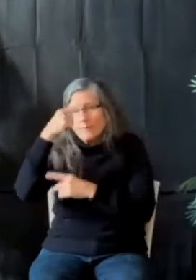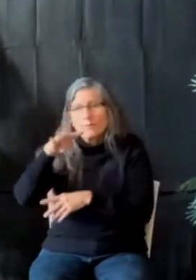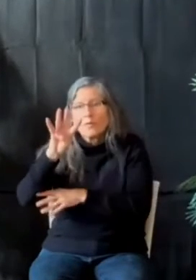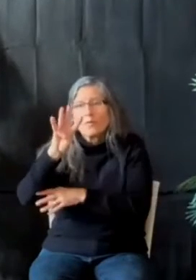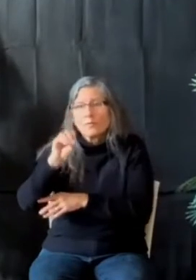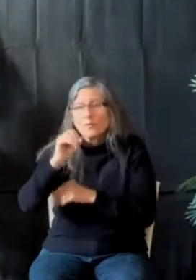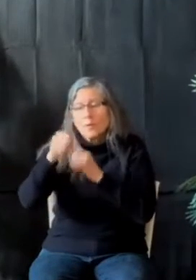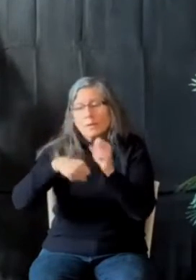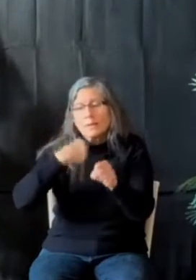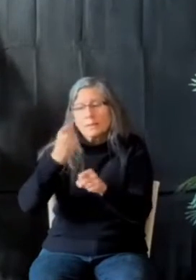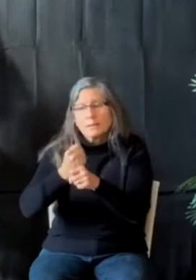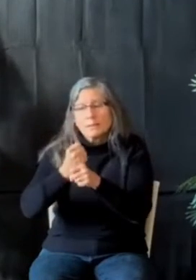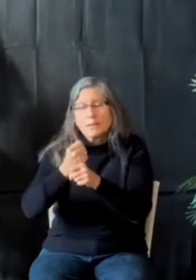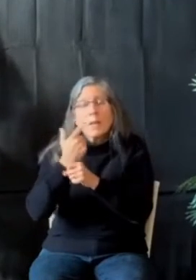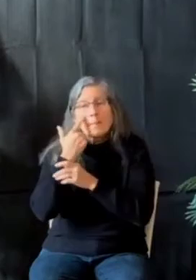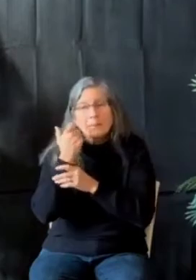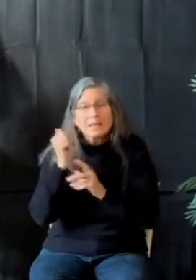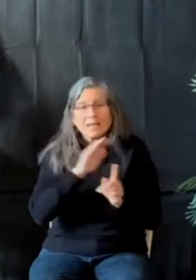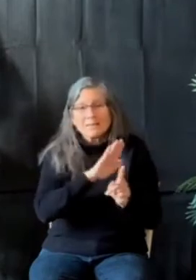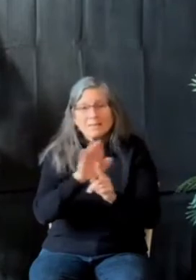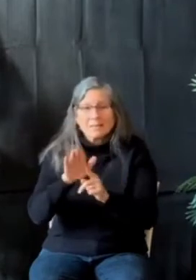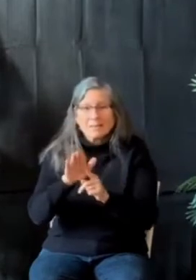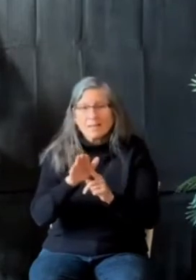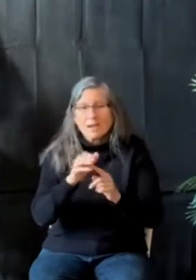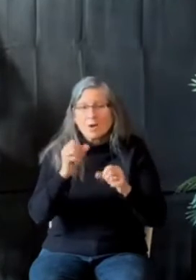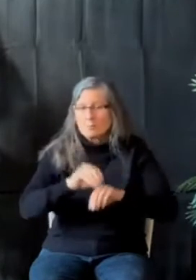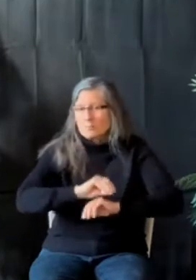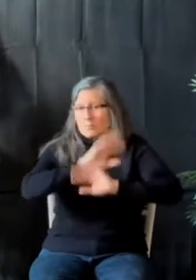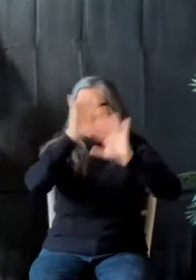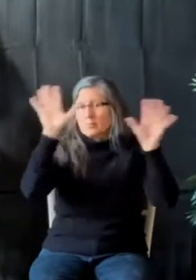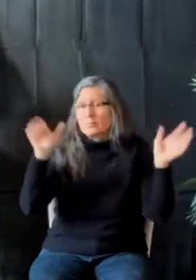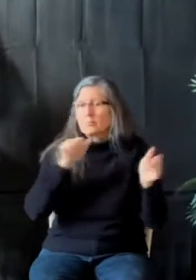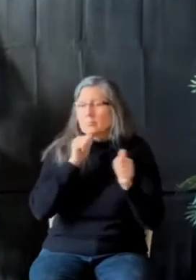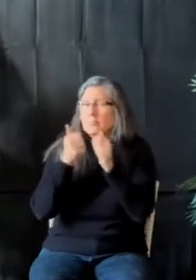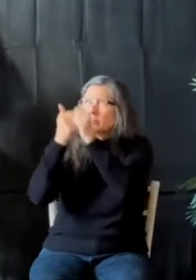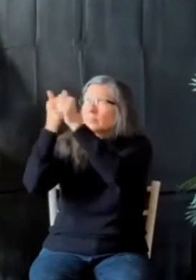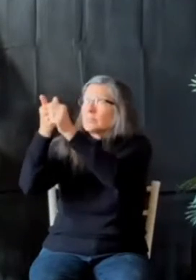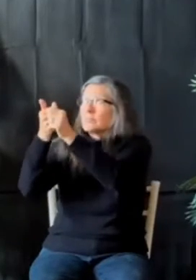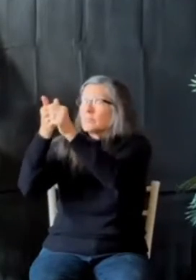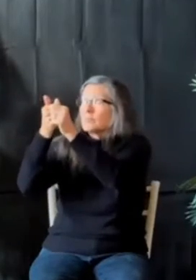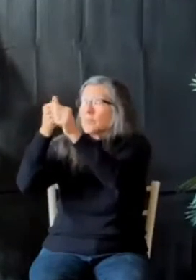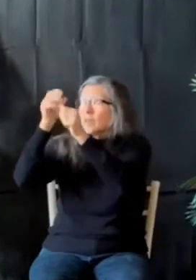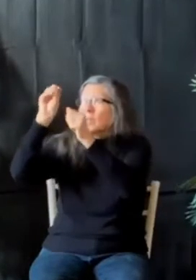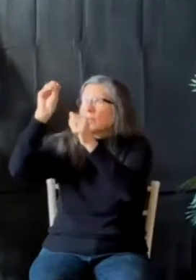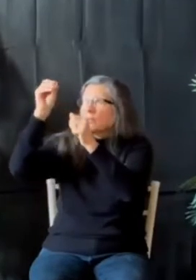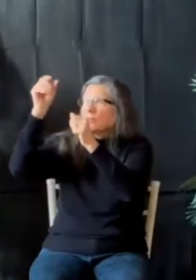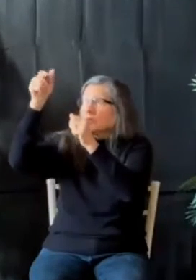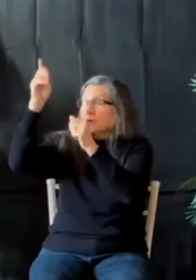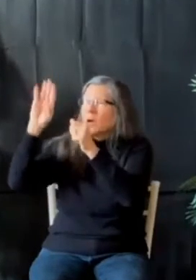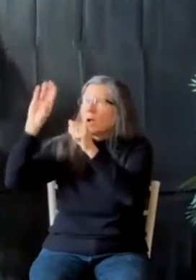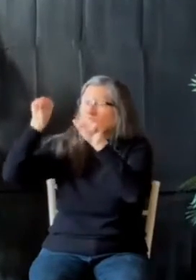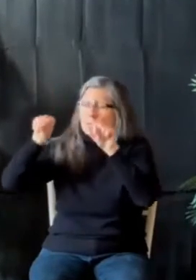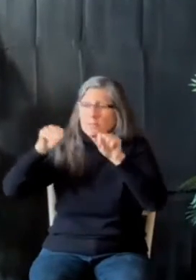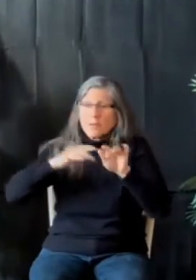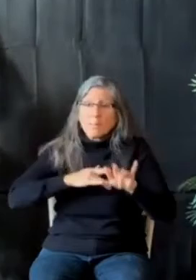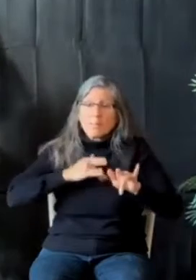40 years because of their blatant disobedience to the grace and the mercy of God and His